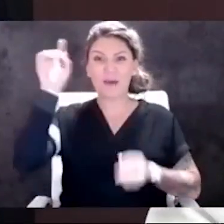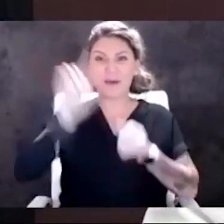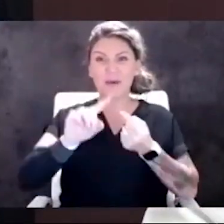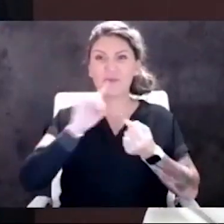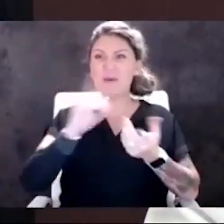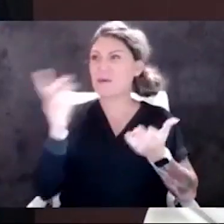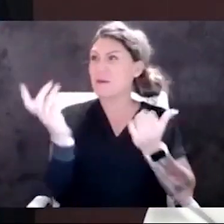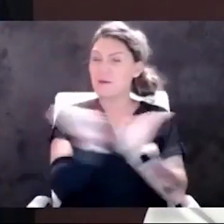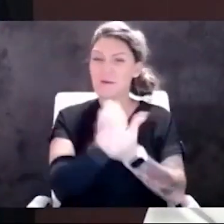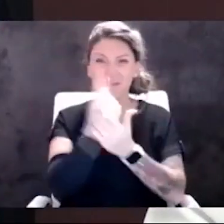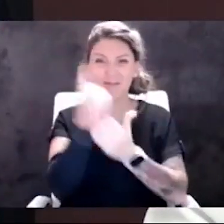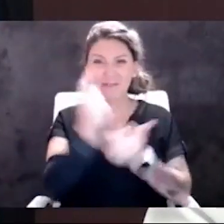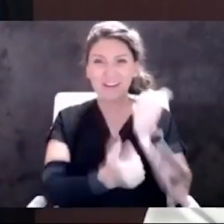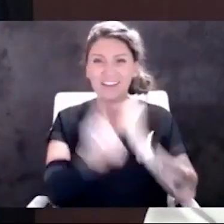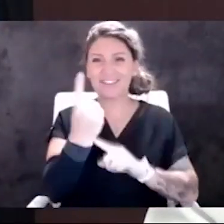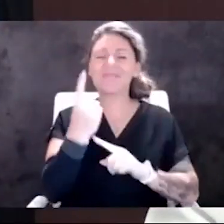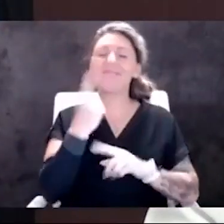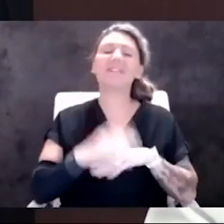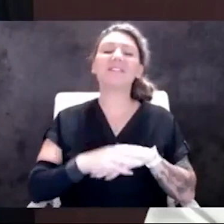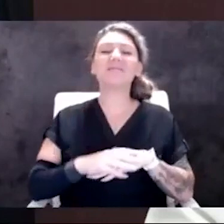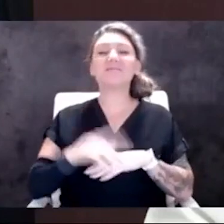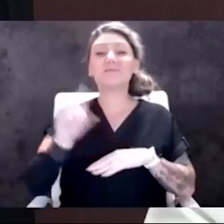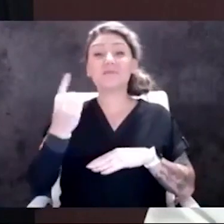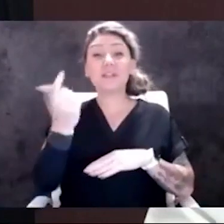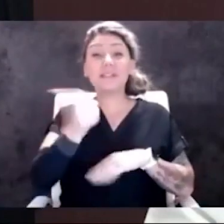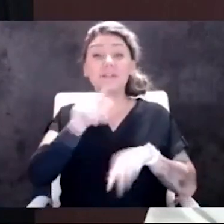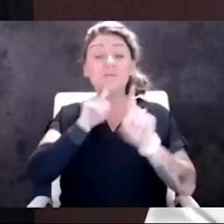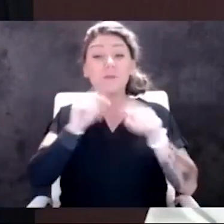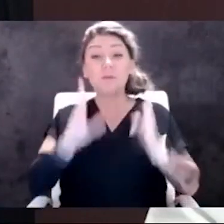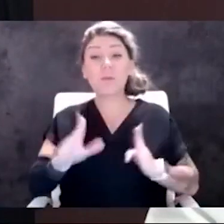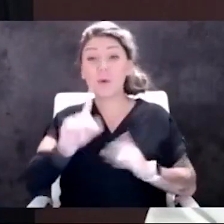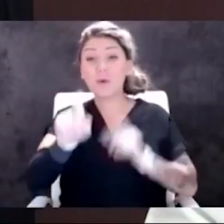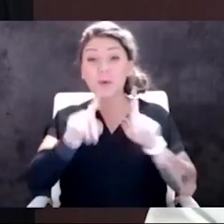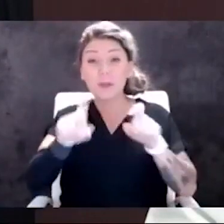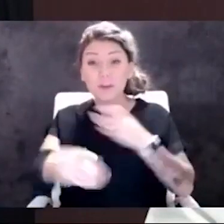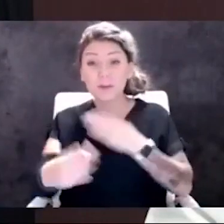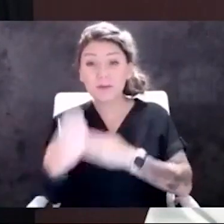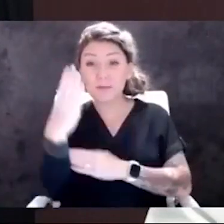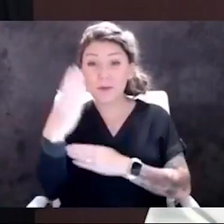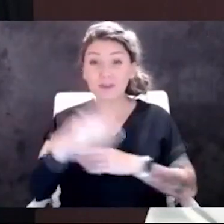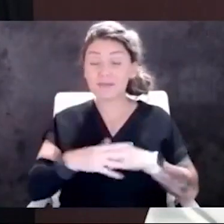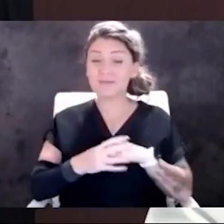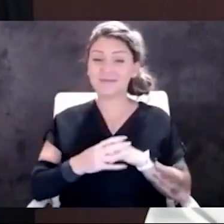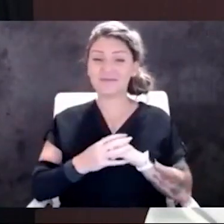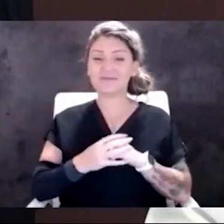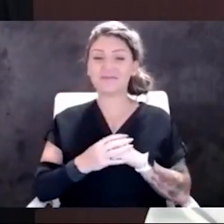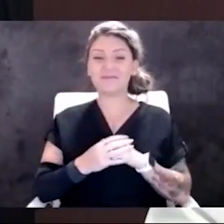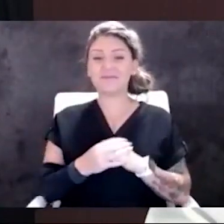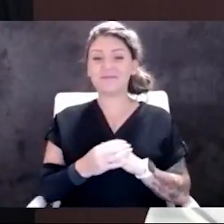out. First, though, let's see if we have any reporters on the line with questions this morning.